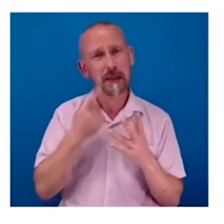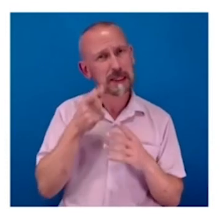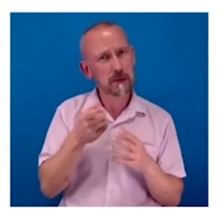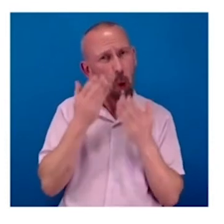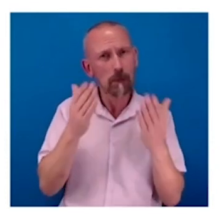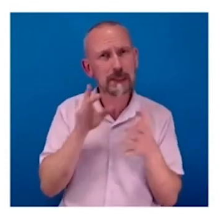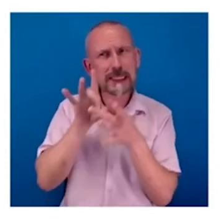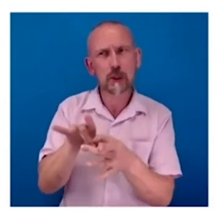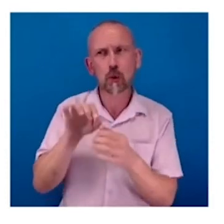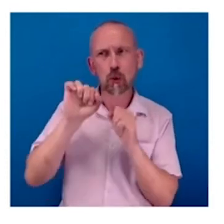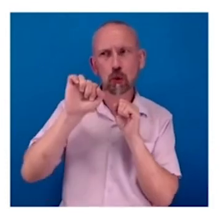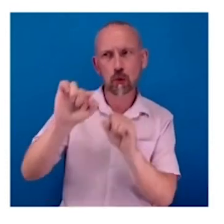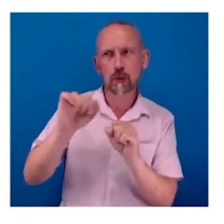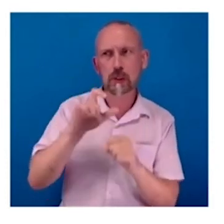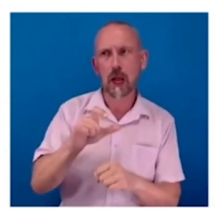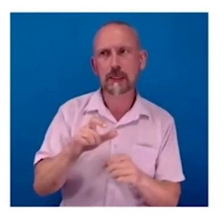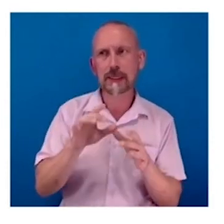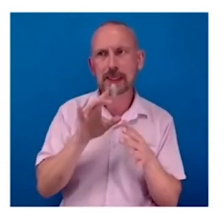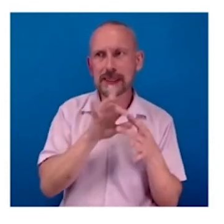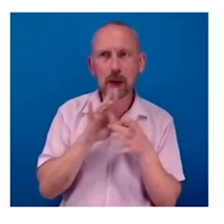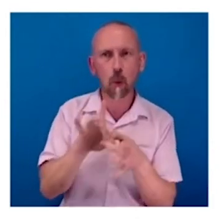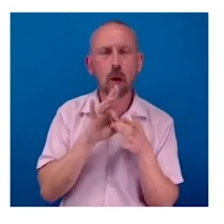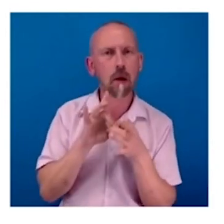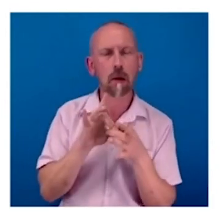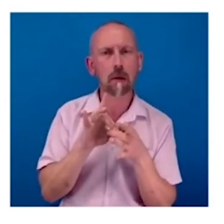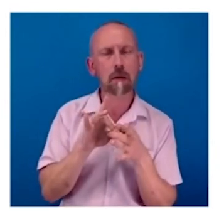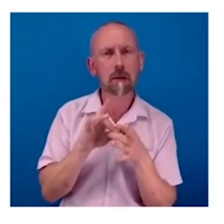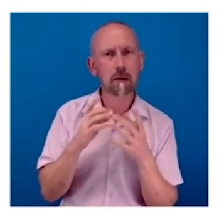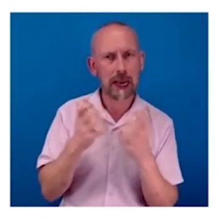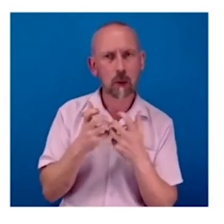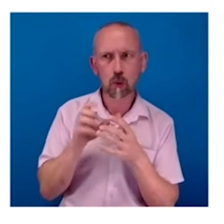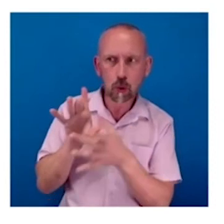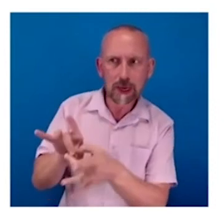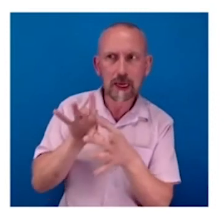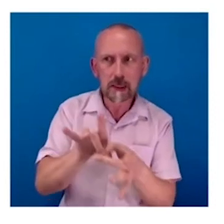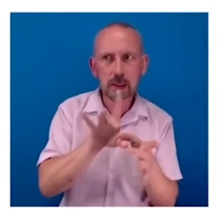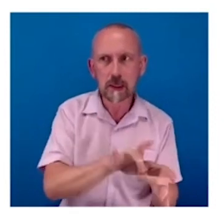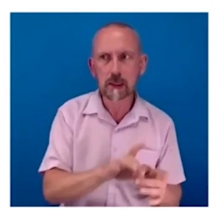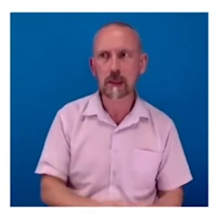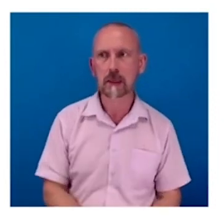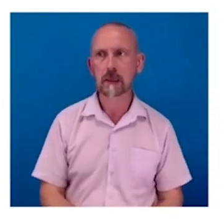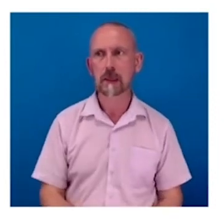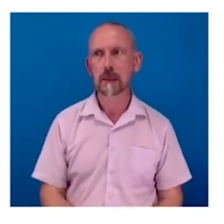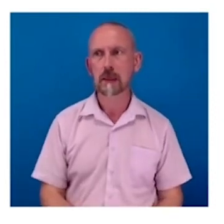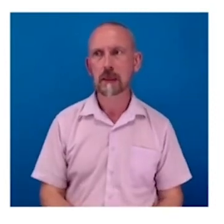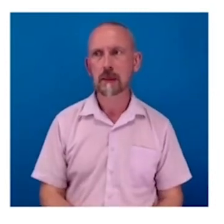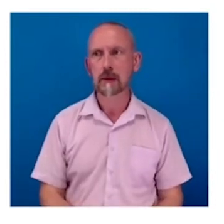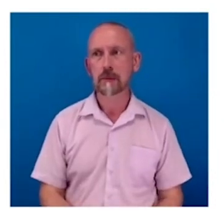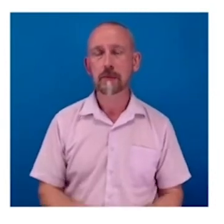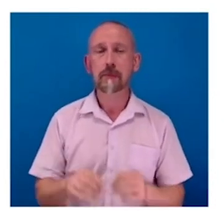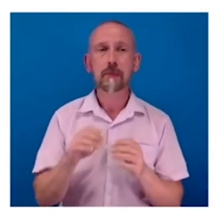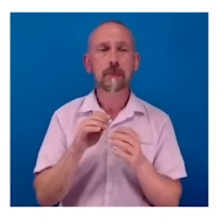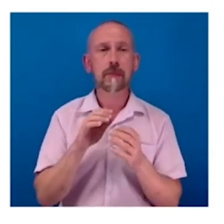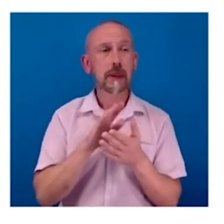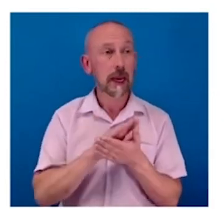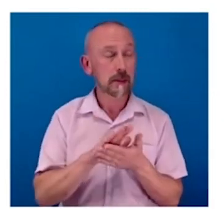network of networks, to find a way to connect with them. I also think it's worth having a date in the diary